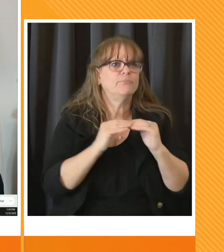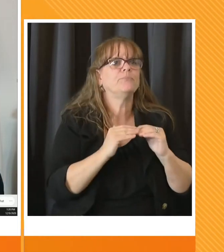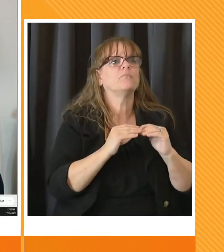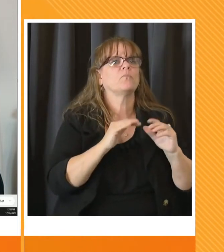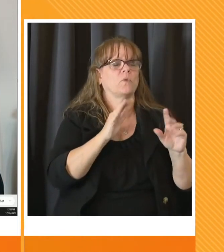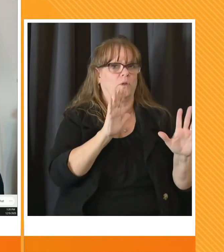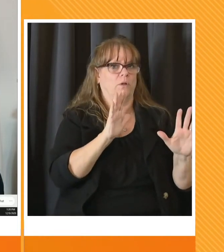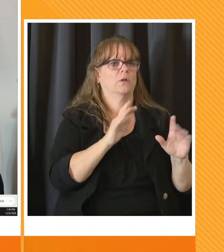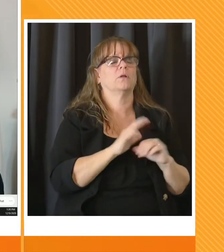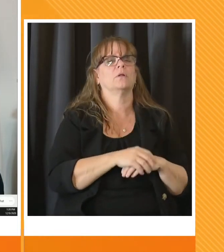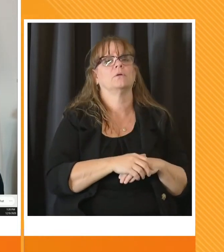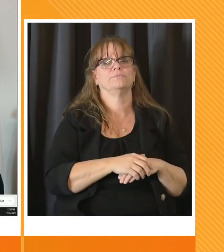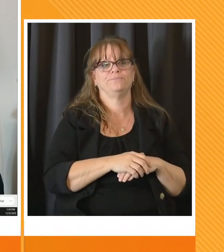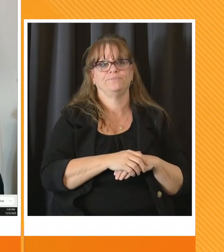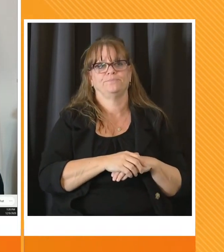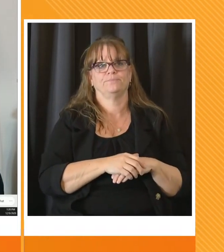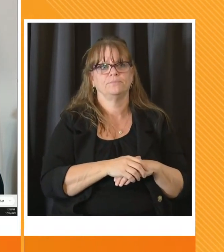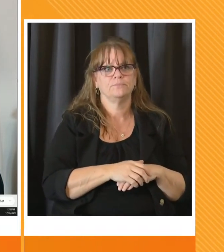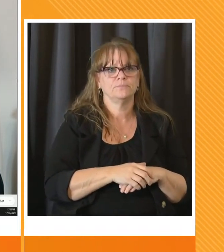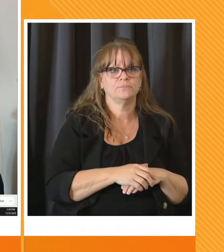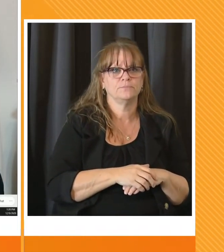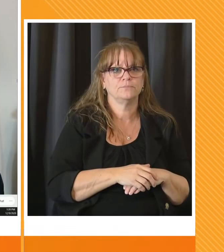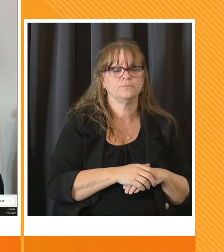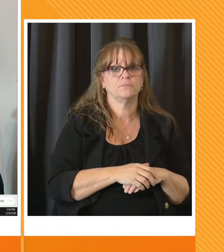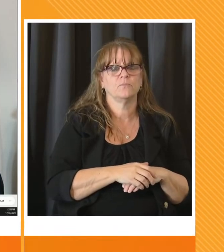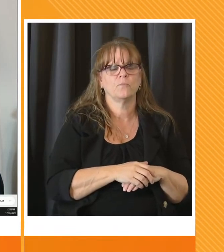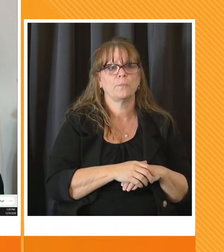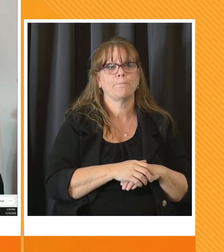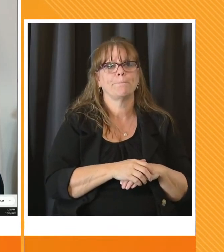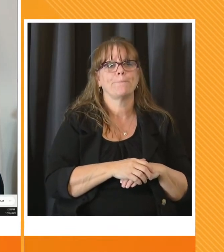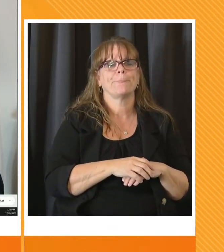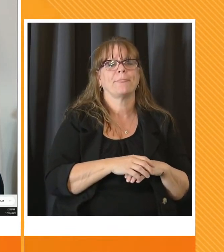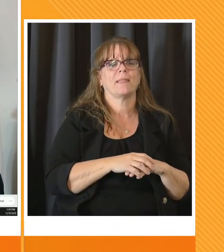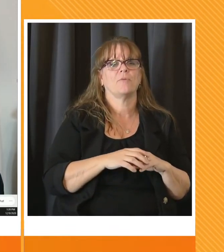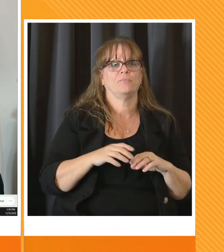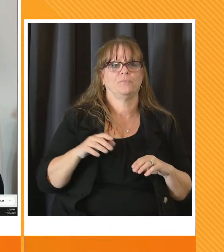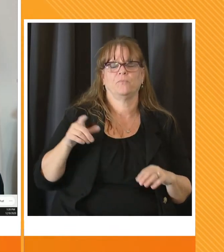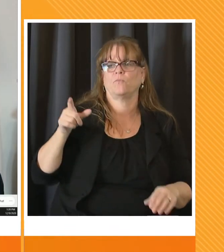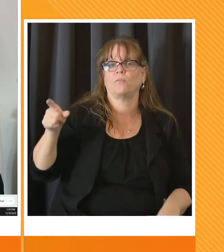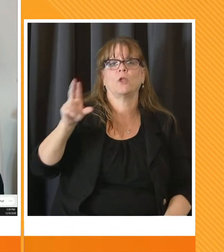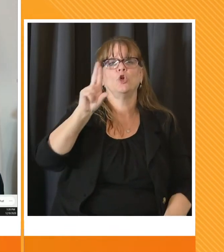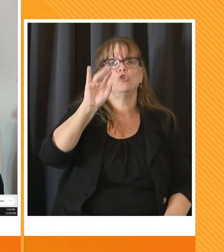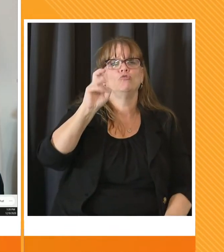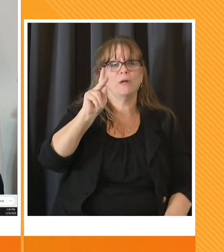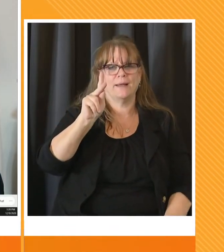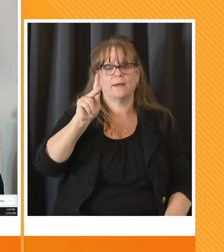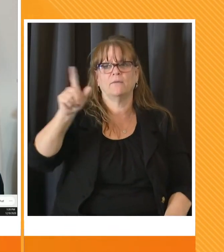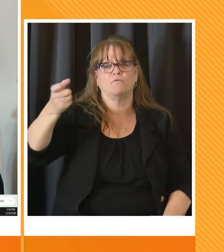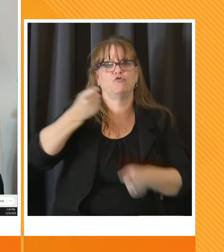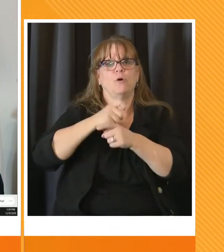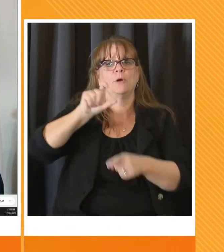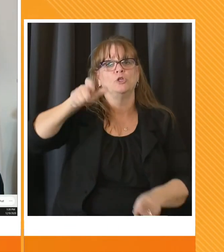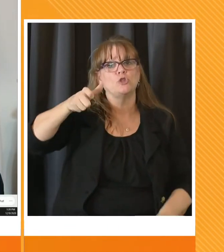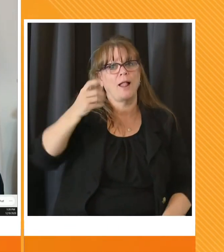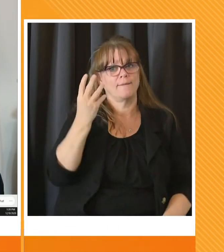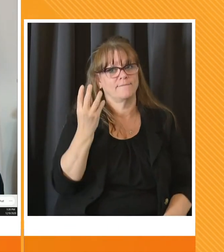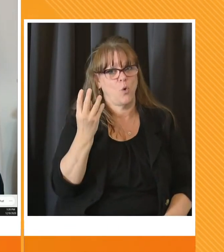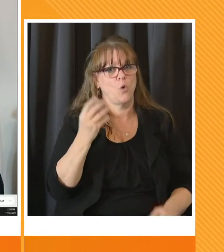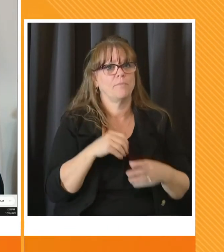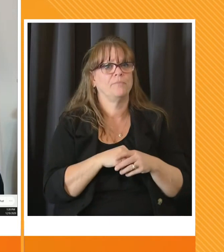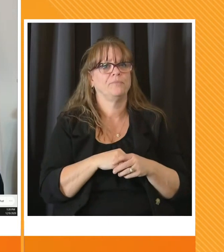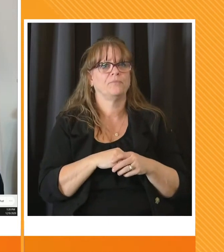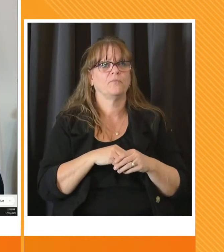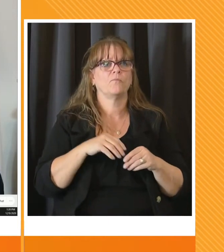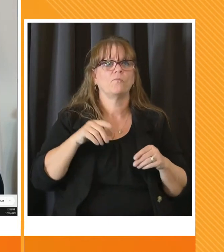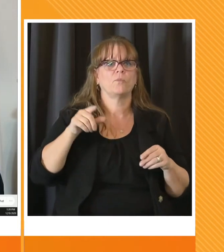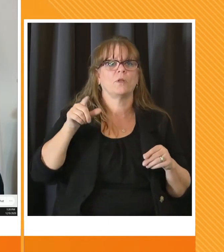Hi, Governor. It's Rick Selinger from Channel 4. I'd like to follow up on Steve's question, first of all. And is